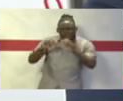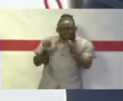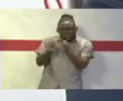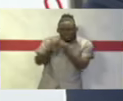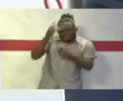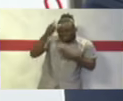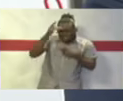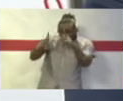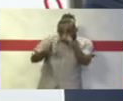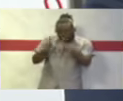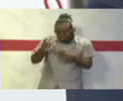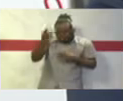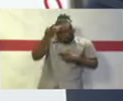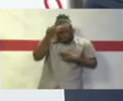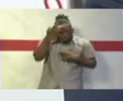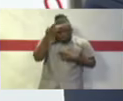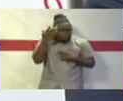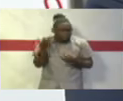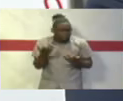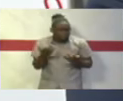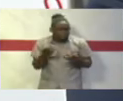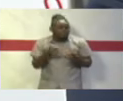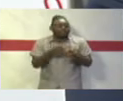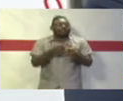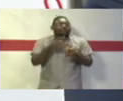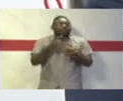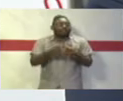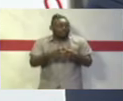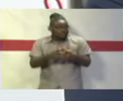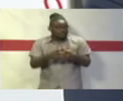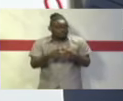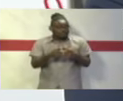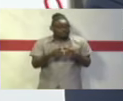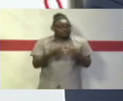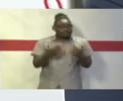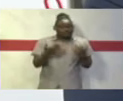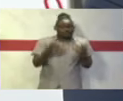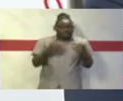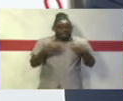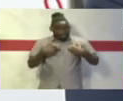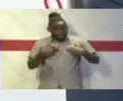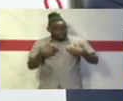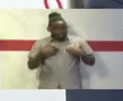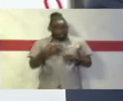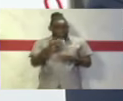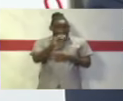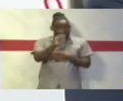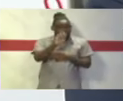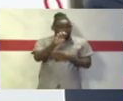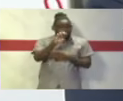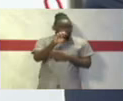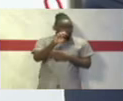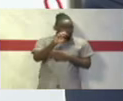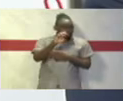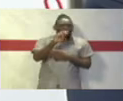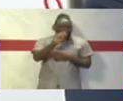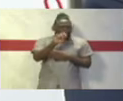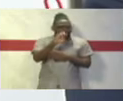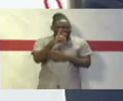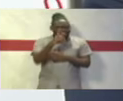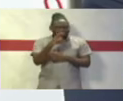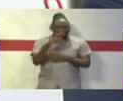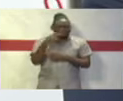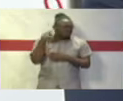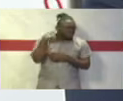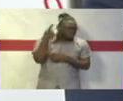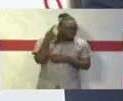we can then, particularly for those chronic disease patients, cardiac, hypertension, diabetes, once we